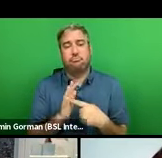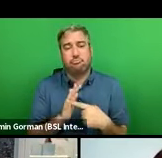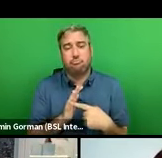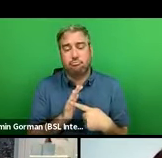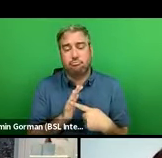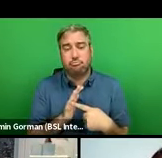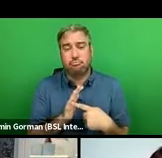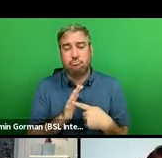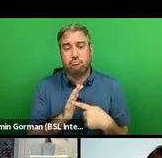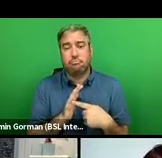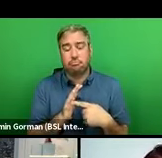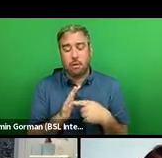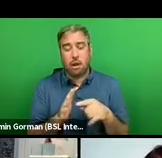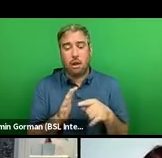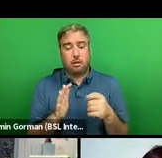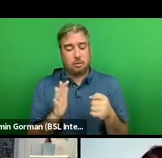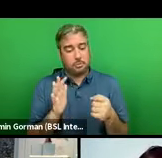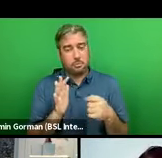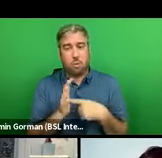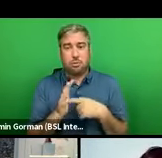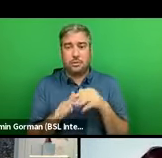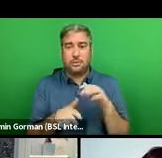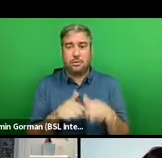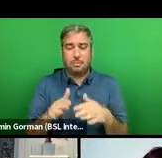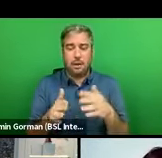of activities can, in fact, spur